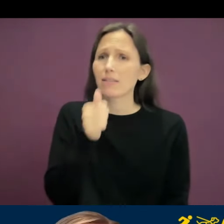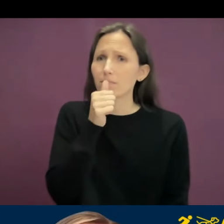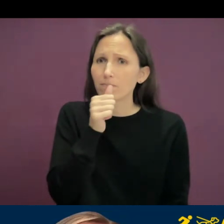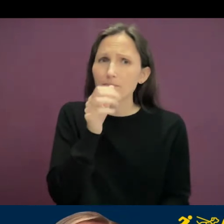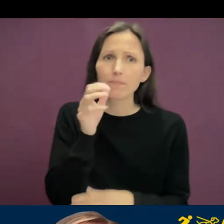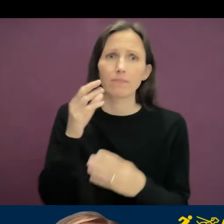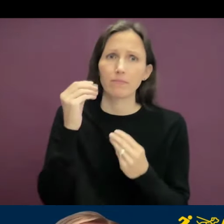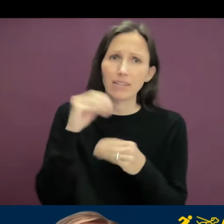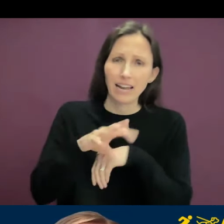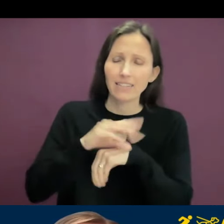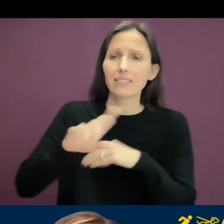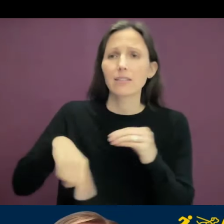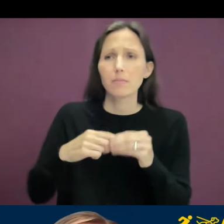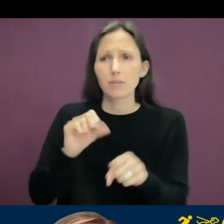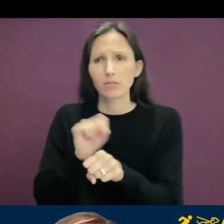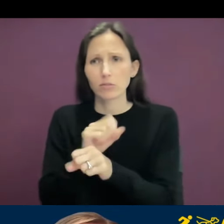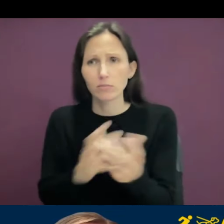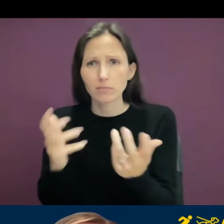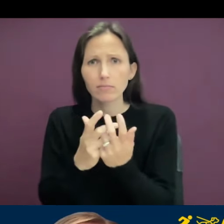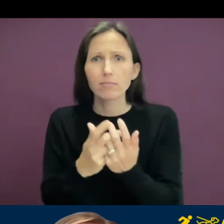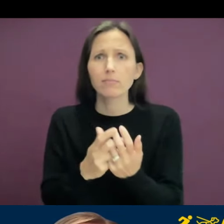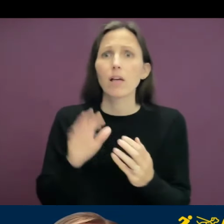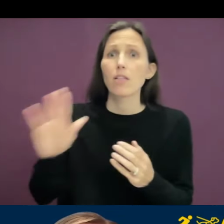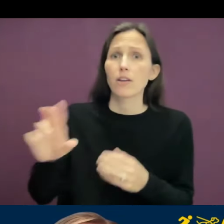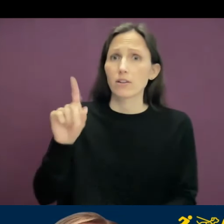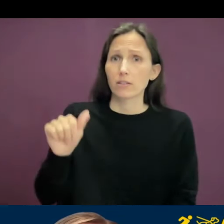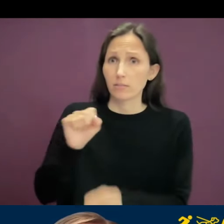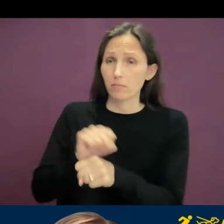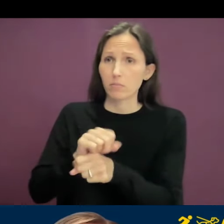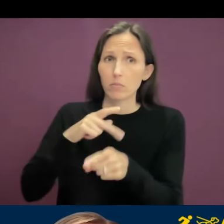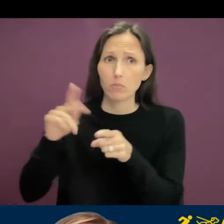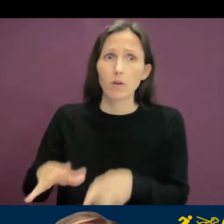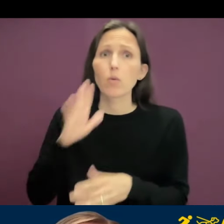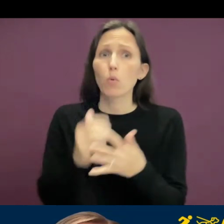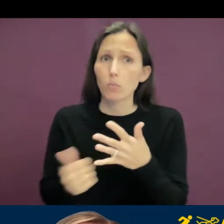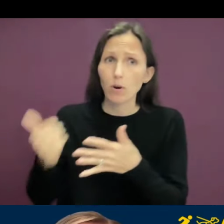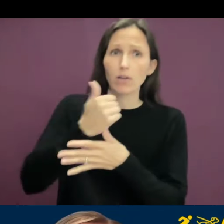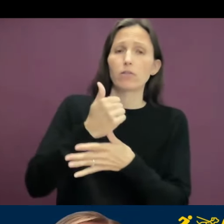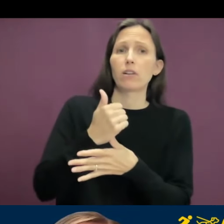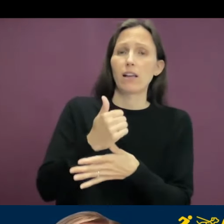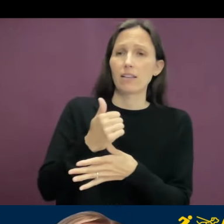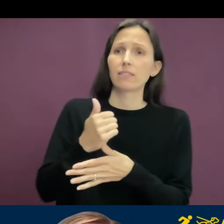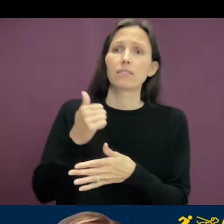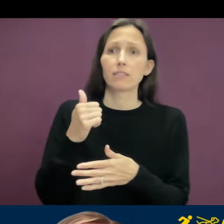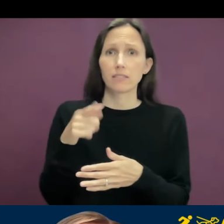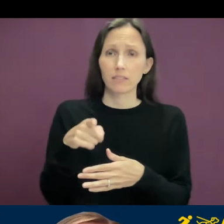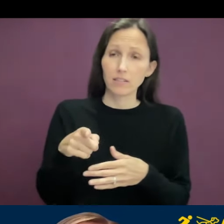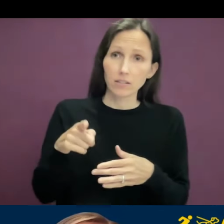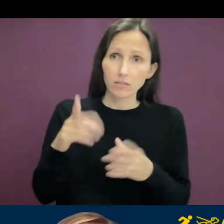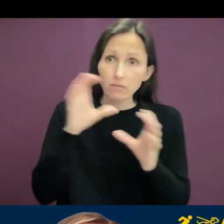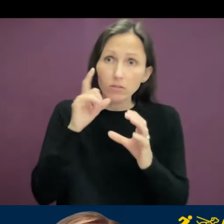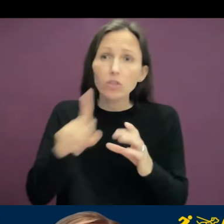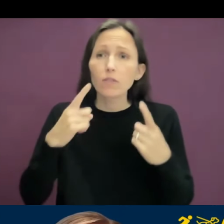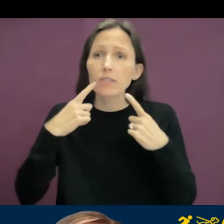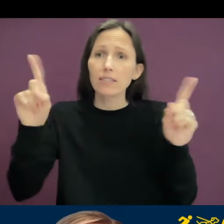accommodations. Their disability employment professionals prioritize an effort to support successful employment outcomes